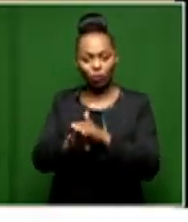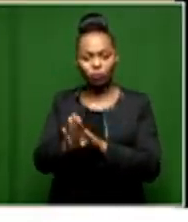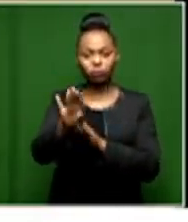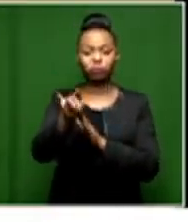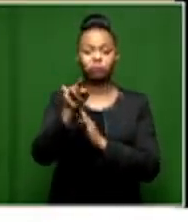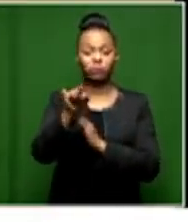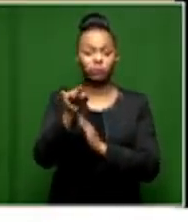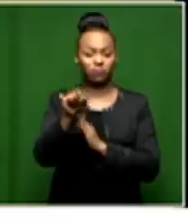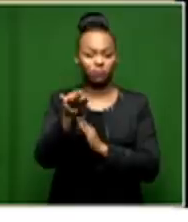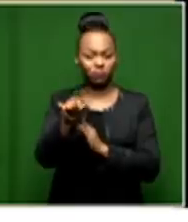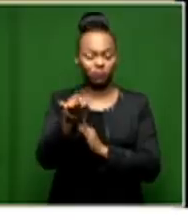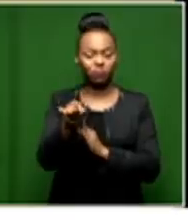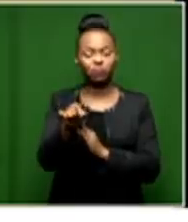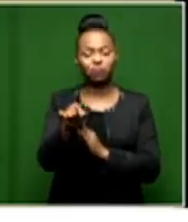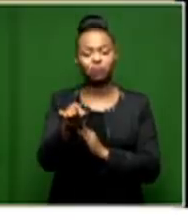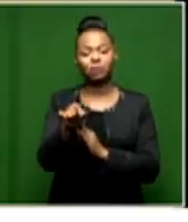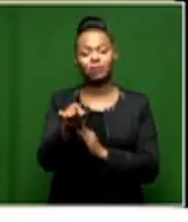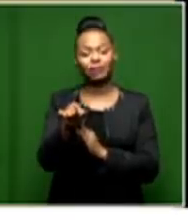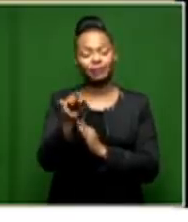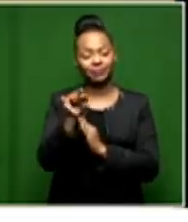has been